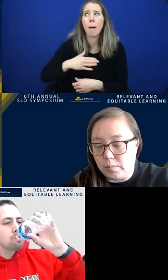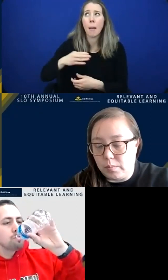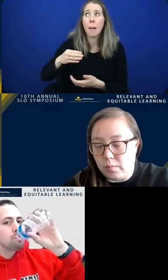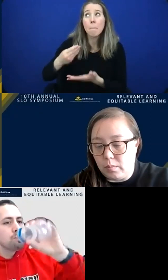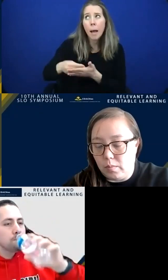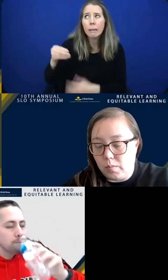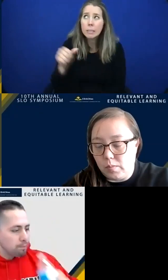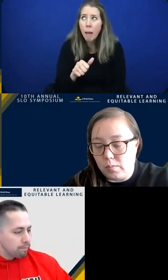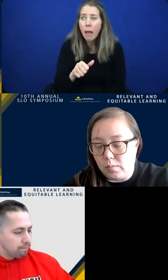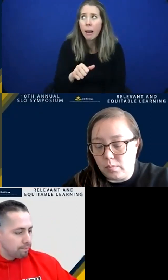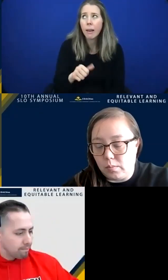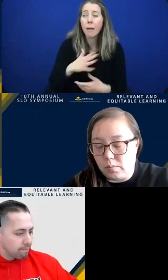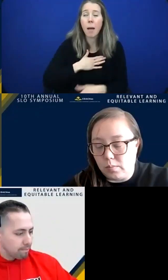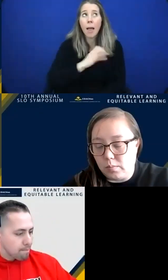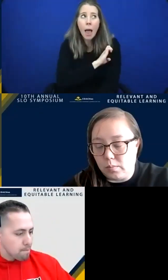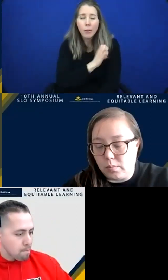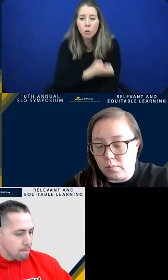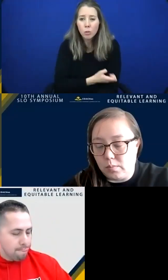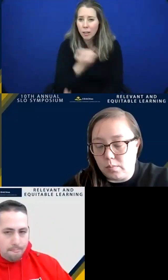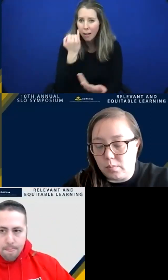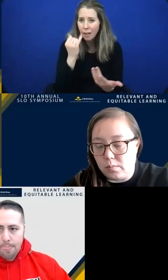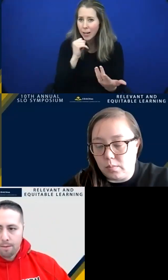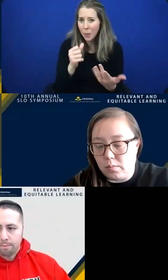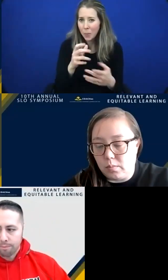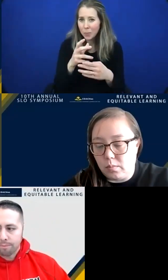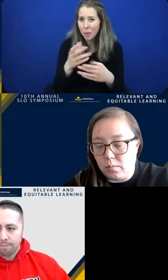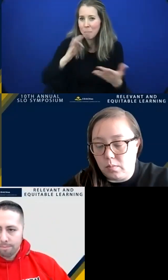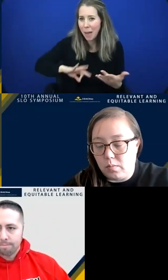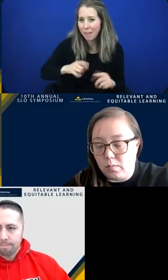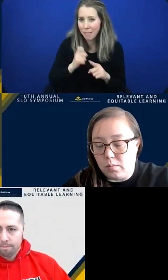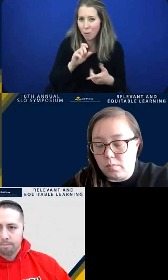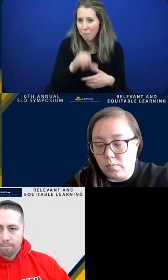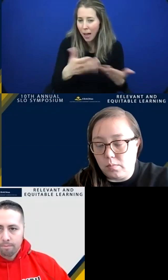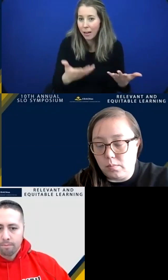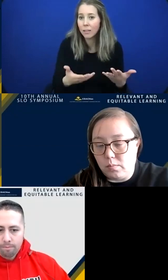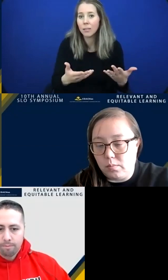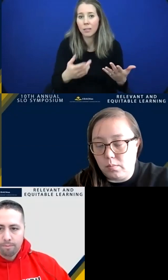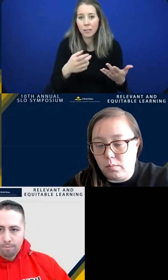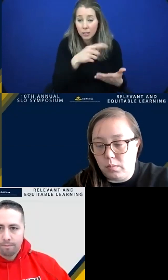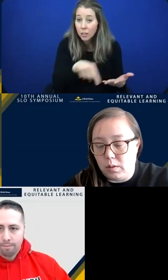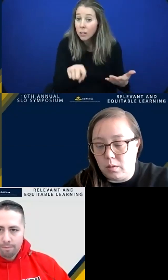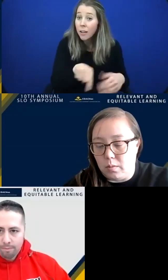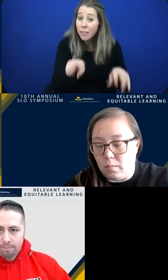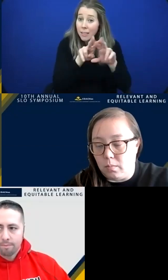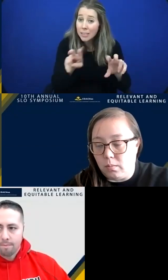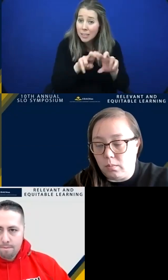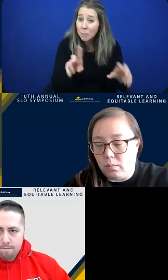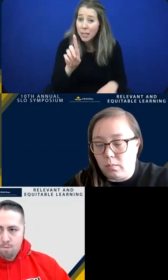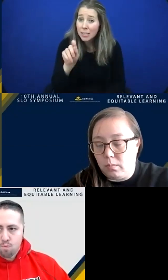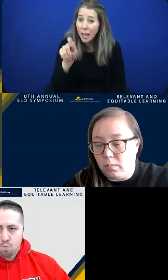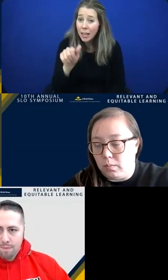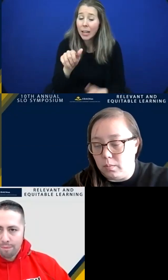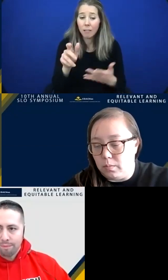energy if I'm not going to get anything out of it? I'm not convinced. You have the assessment data gives